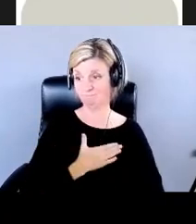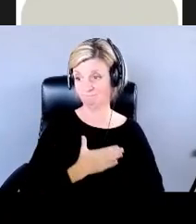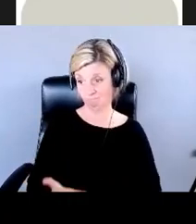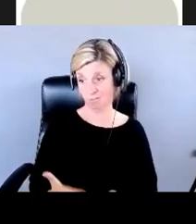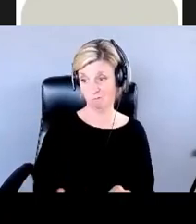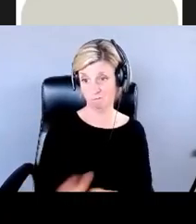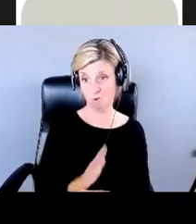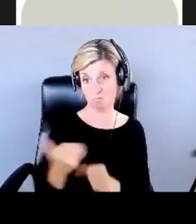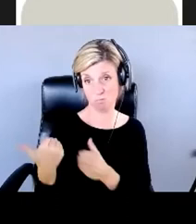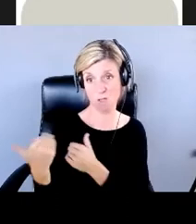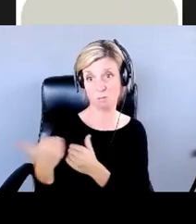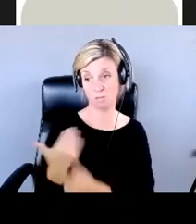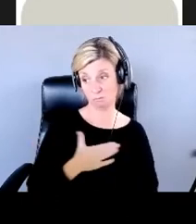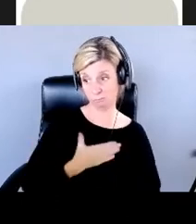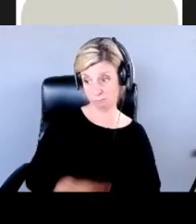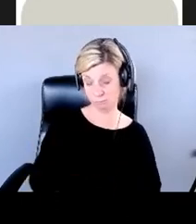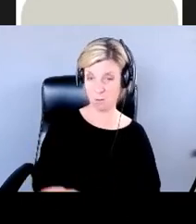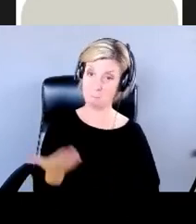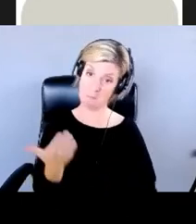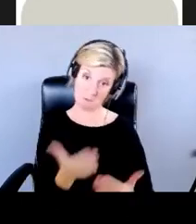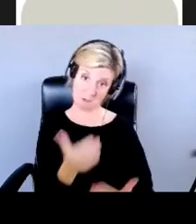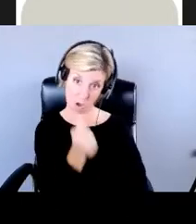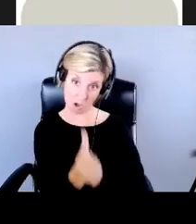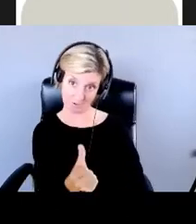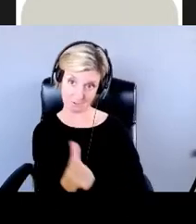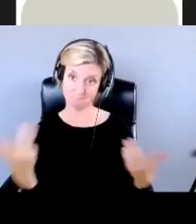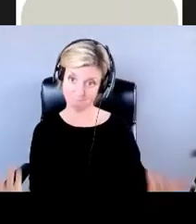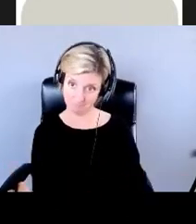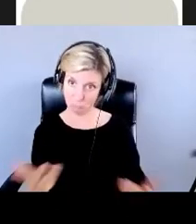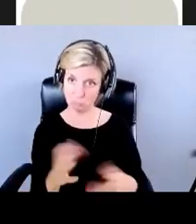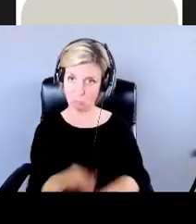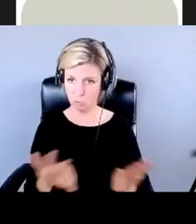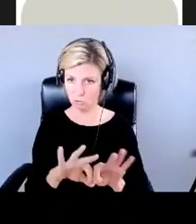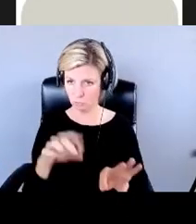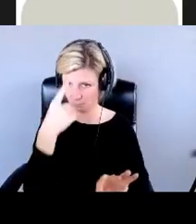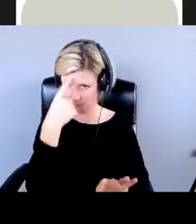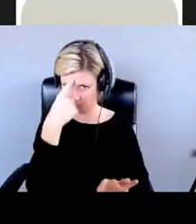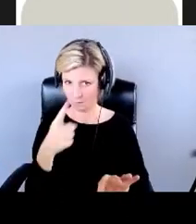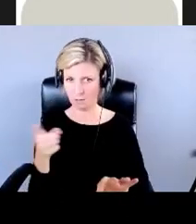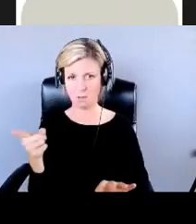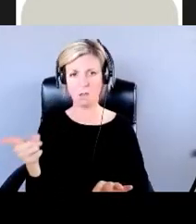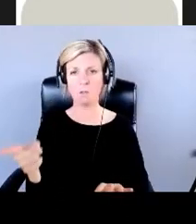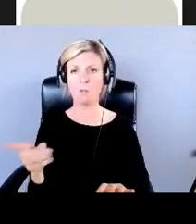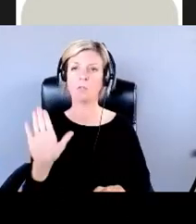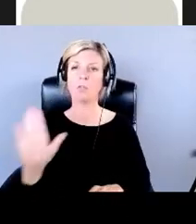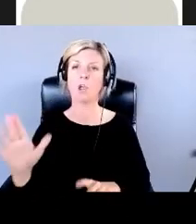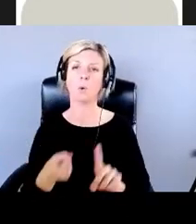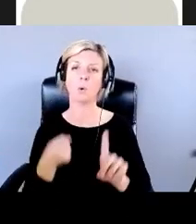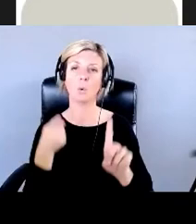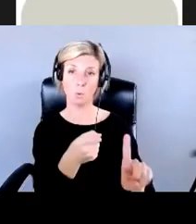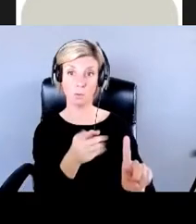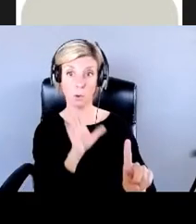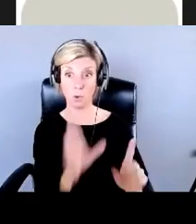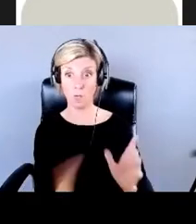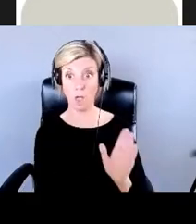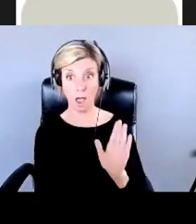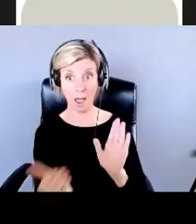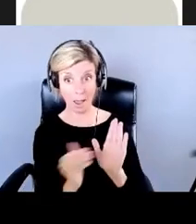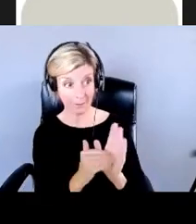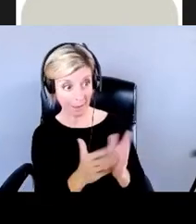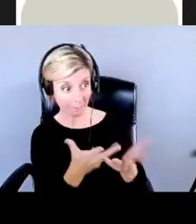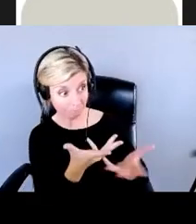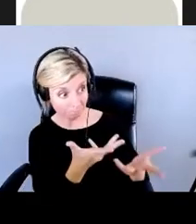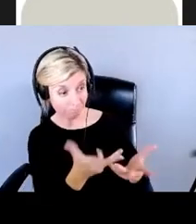are going to restore the relationship with that person in the way that the elder person, elder adult, needs the relationship to be